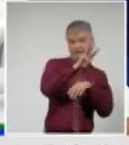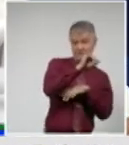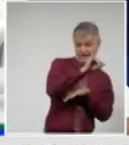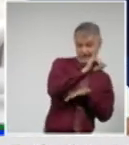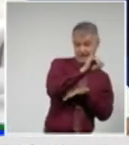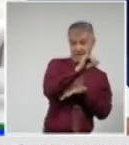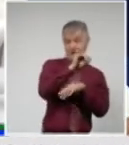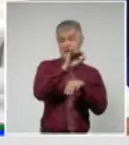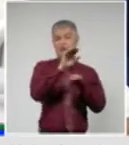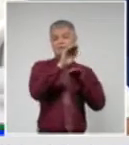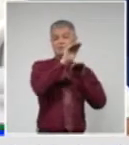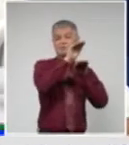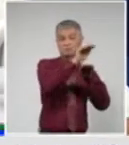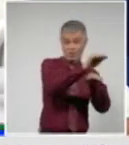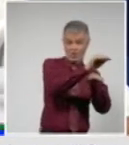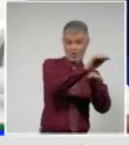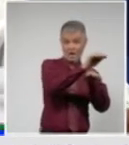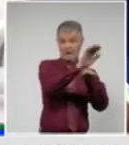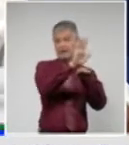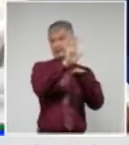4,412 people, or